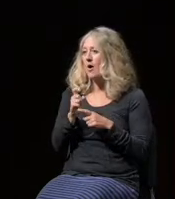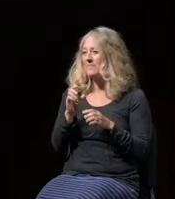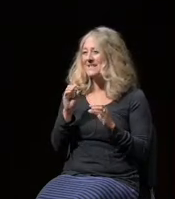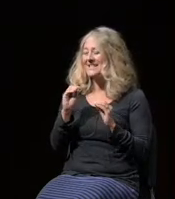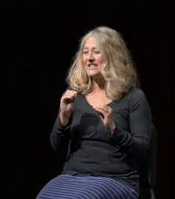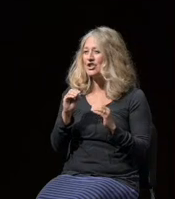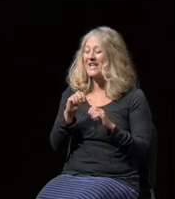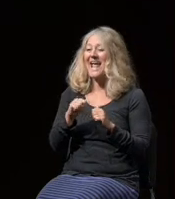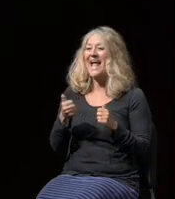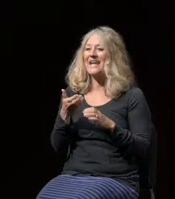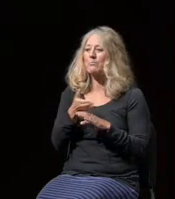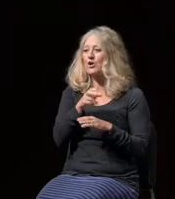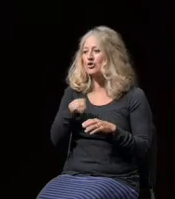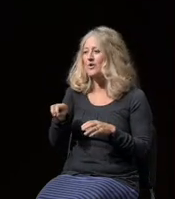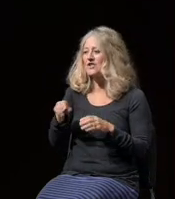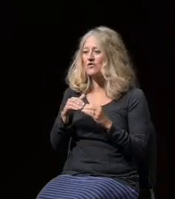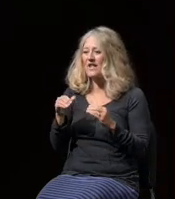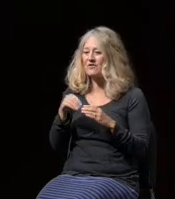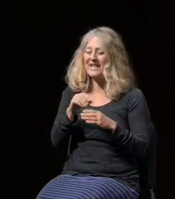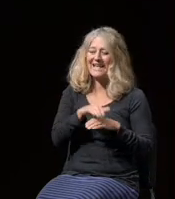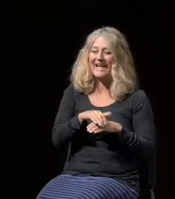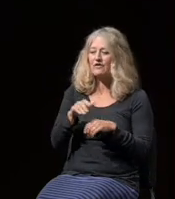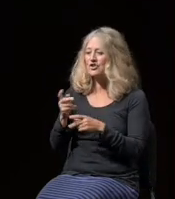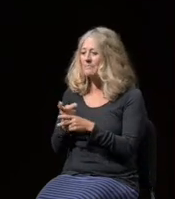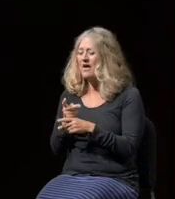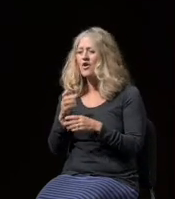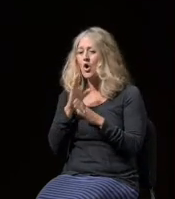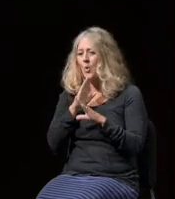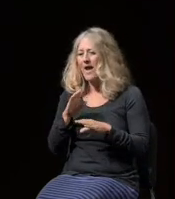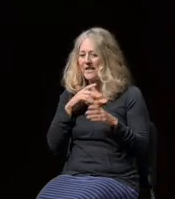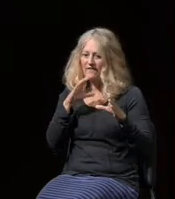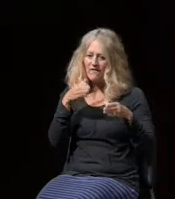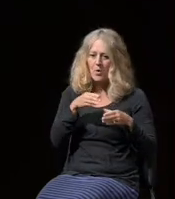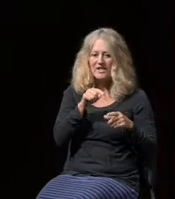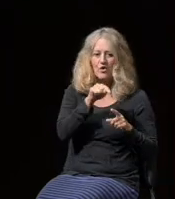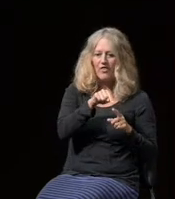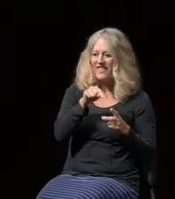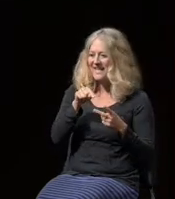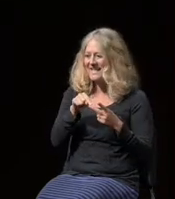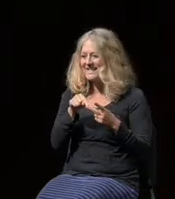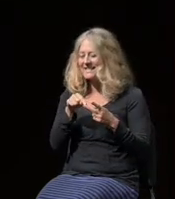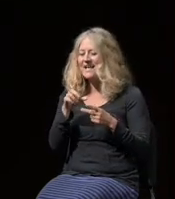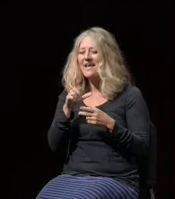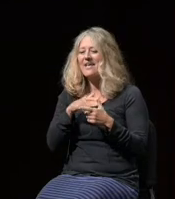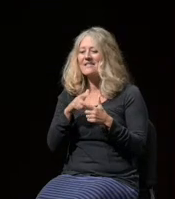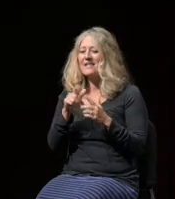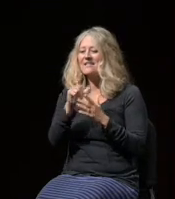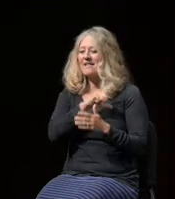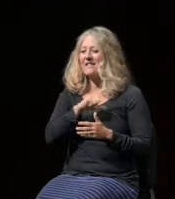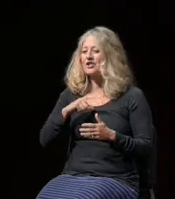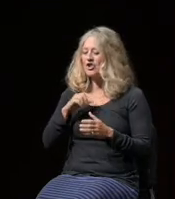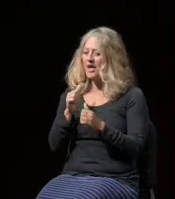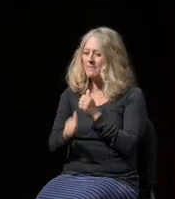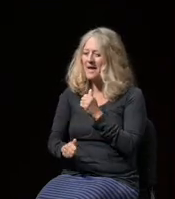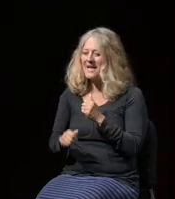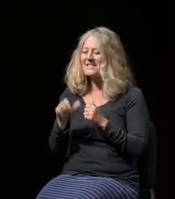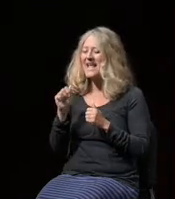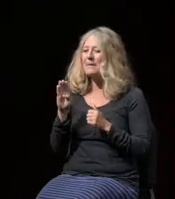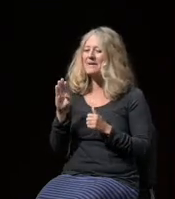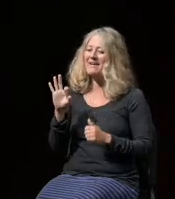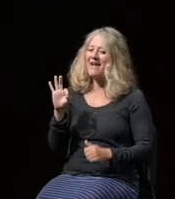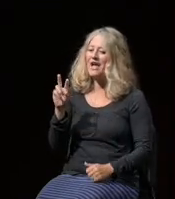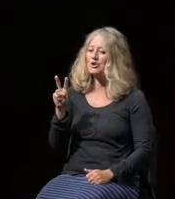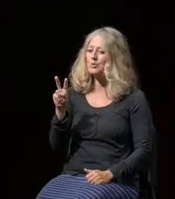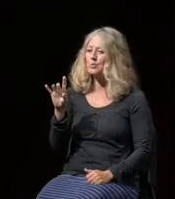math. And so quietly, while we were focusing on those things, the legislature passed AB 928 last